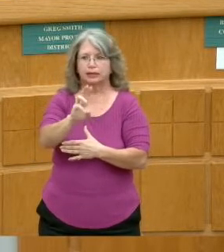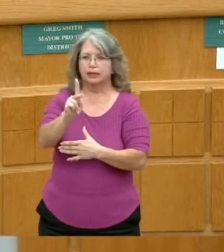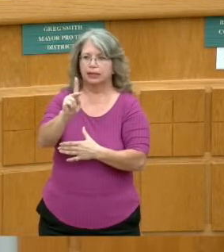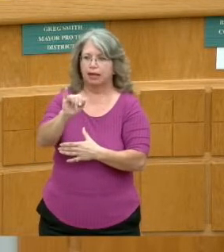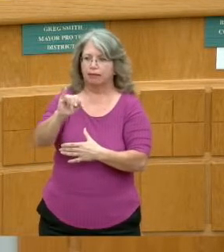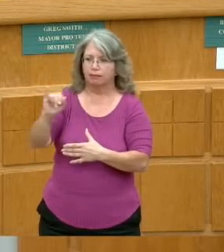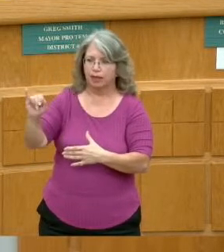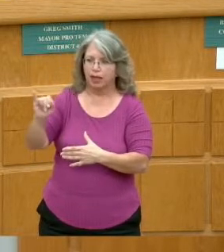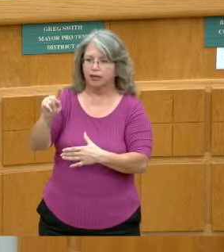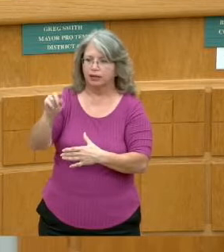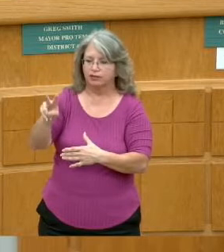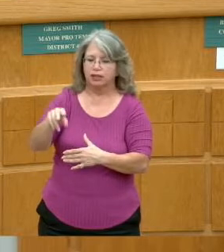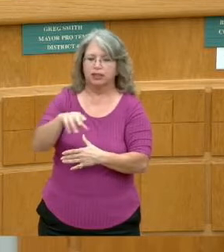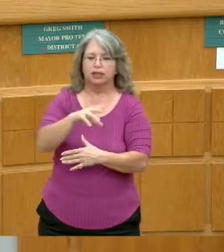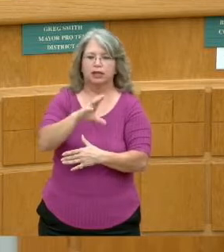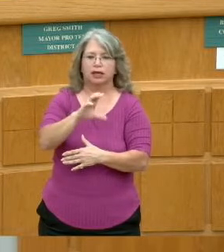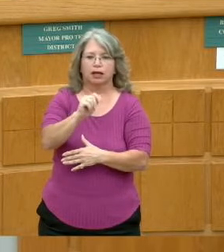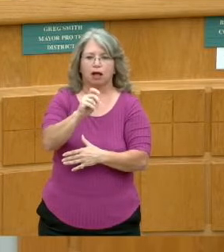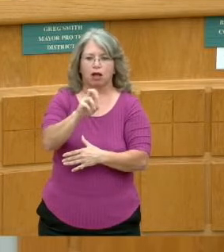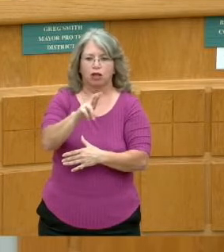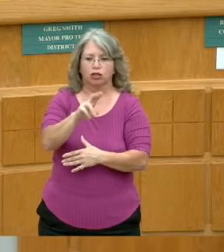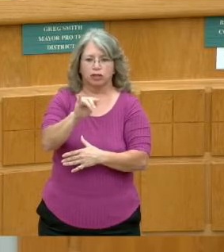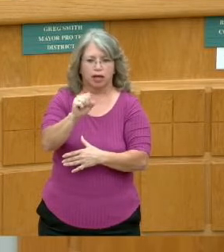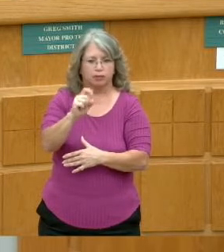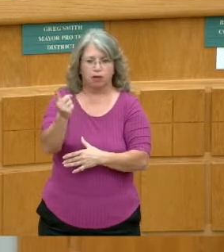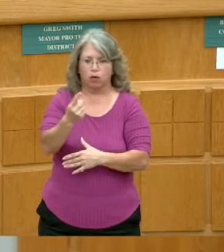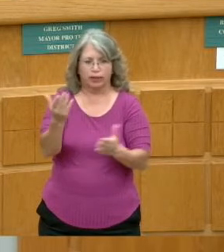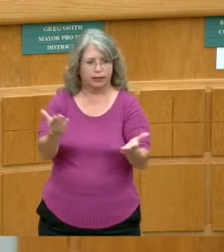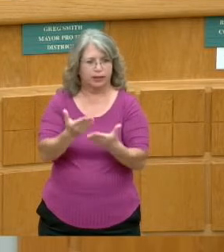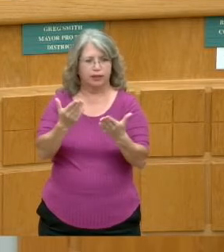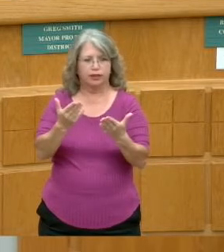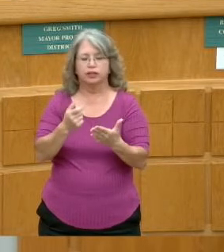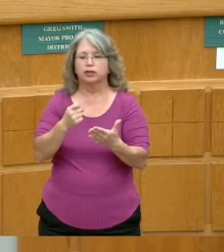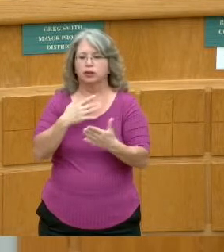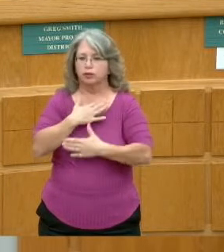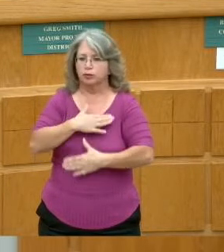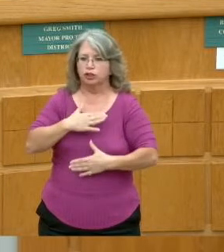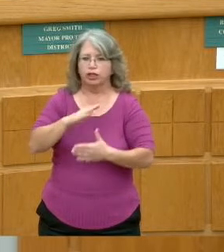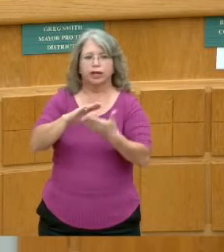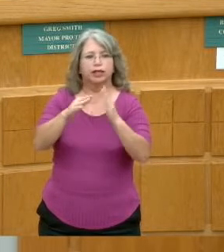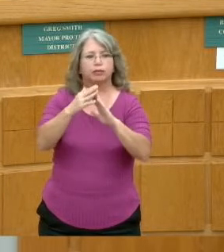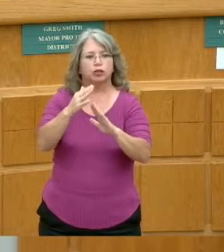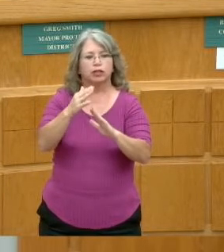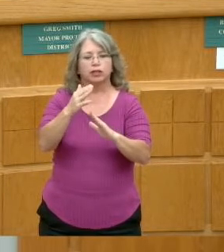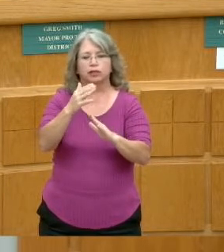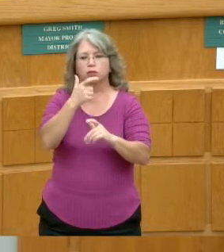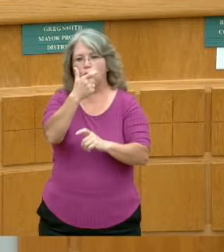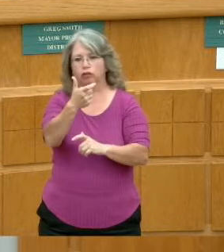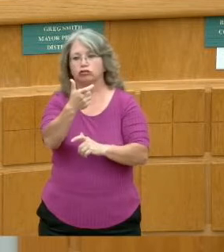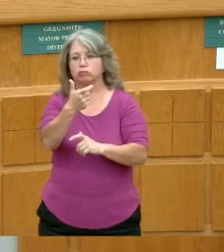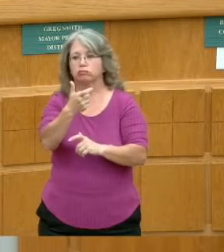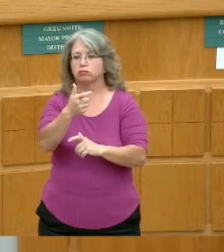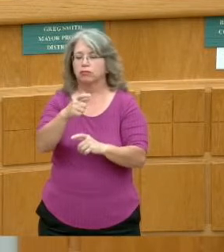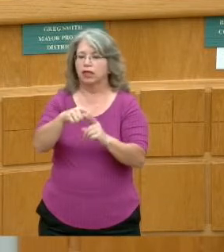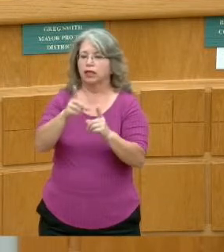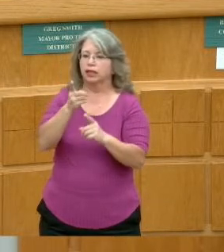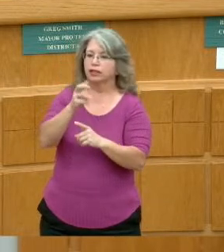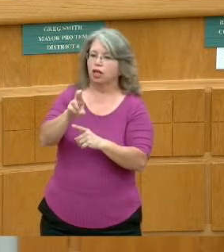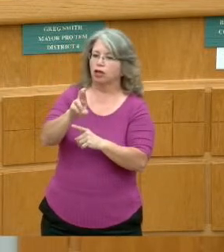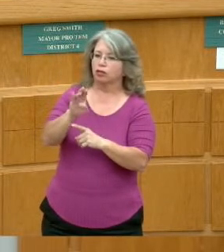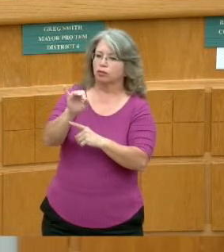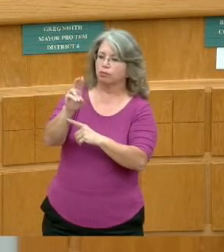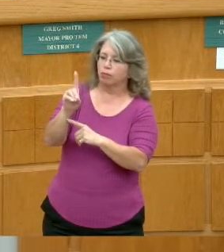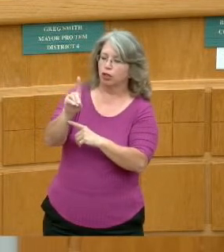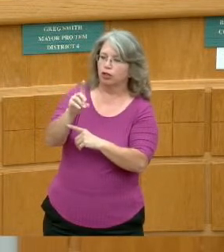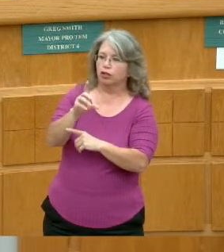covered this consistently for the community. And we appreciate the community watching. But Dr. Bird is here, Dr. Tissot is here as